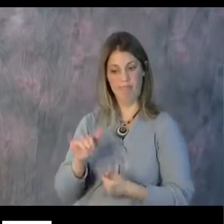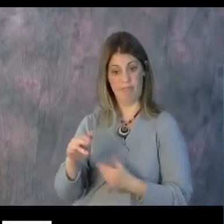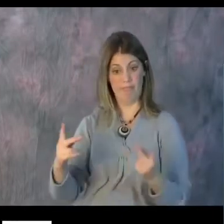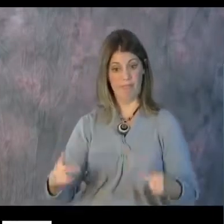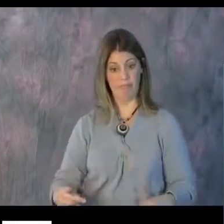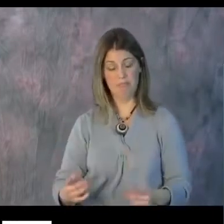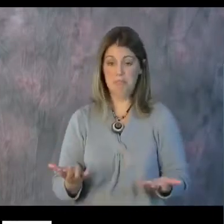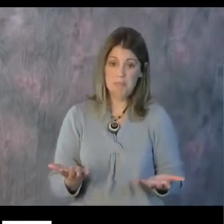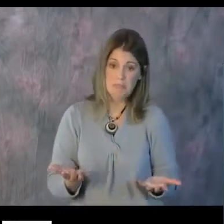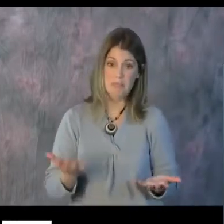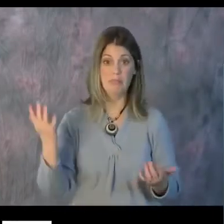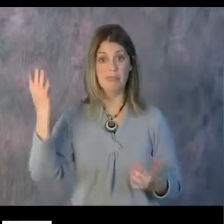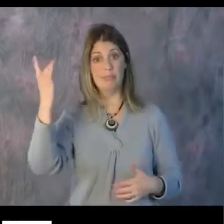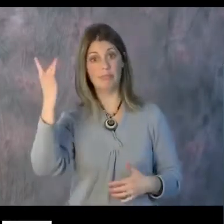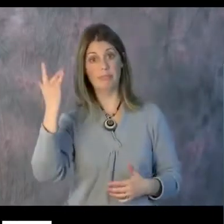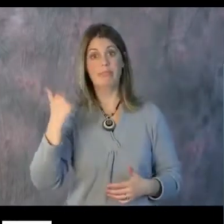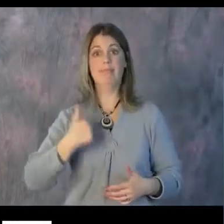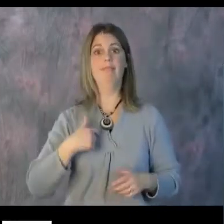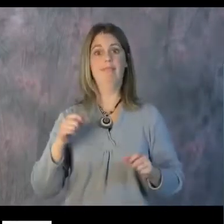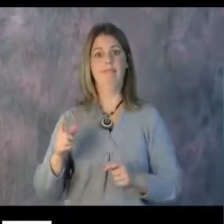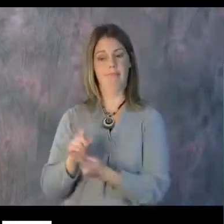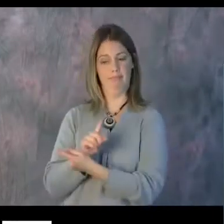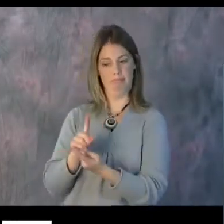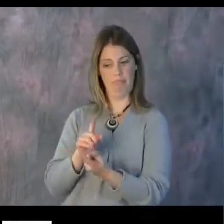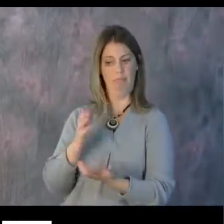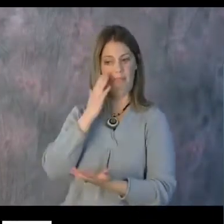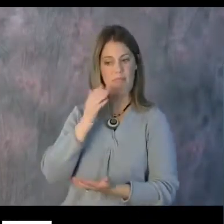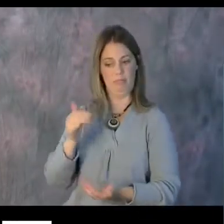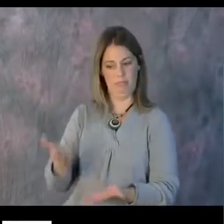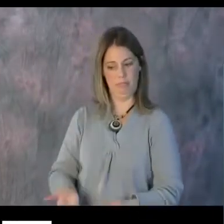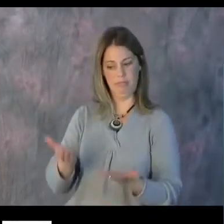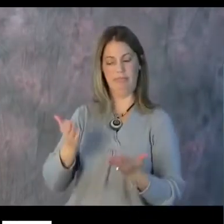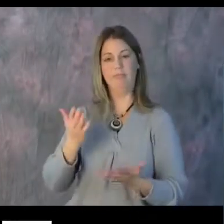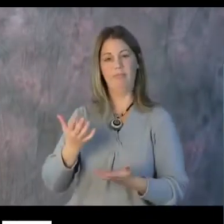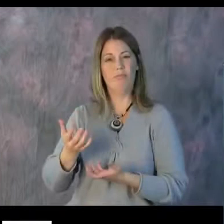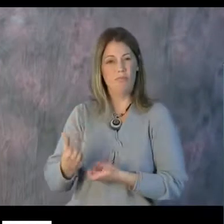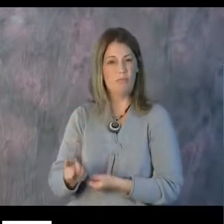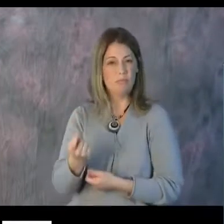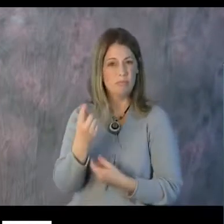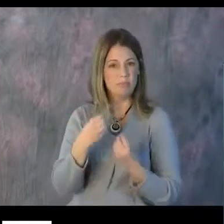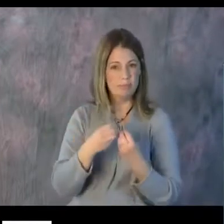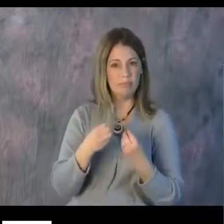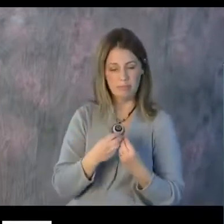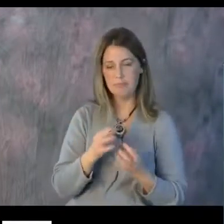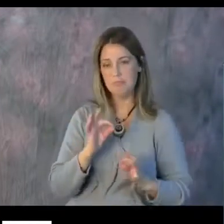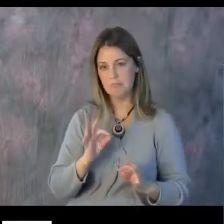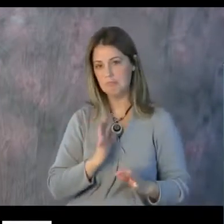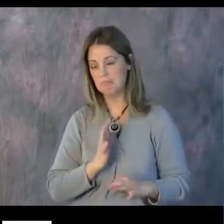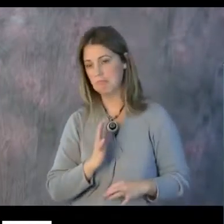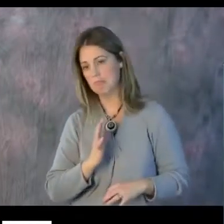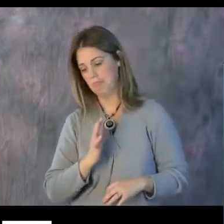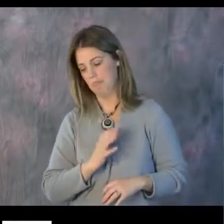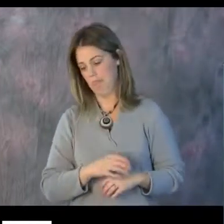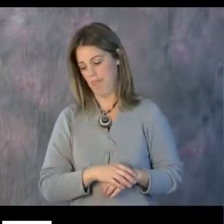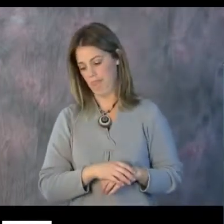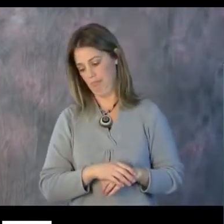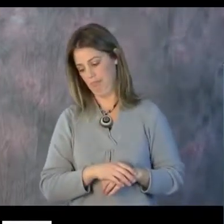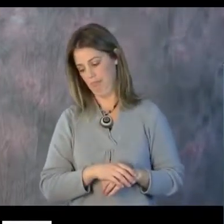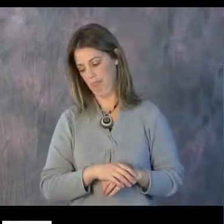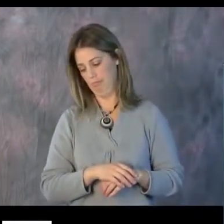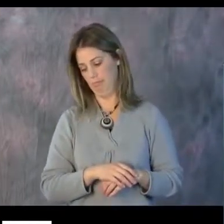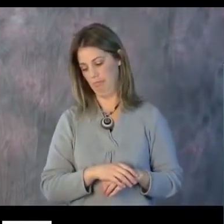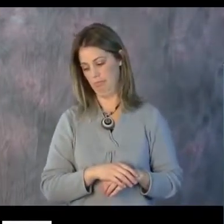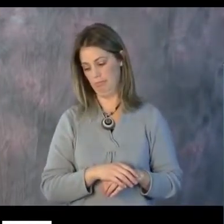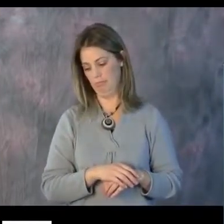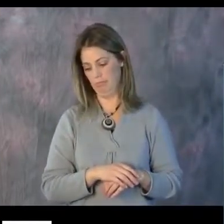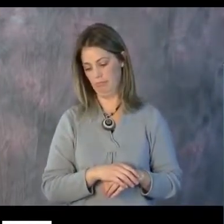First, of course, I need to meet all of those friends. So I'll be able to trust them more and know who you'll